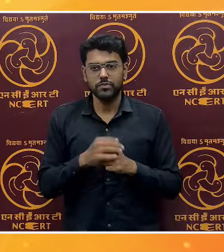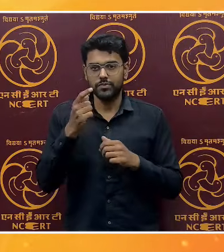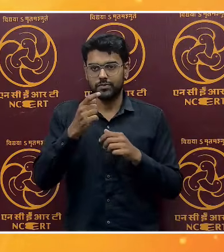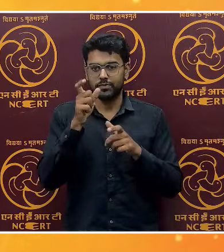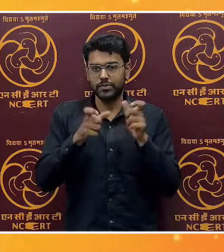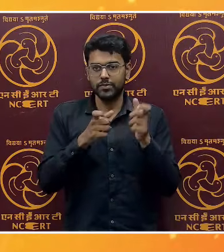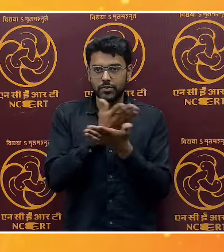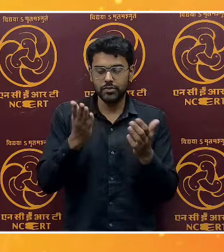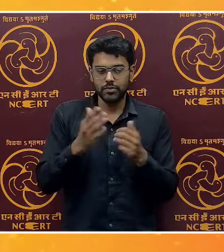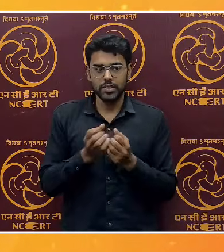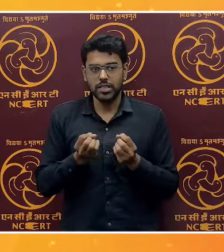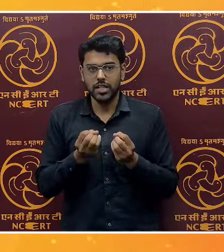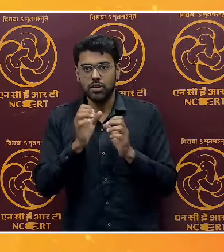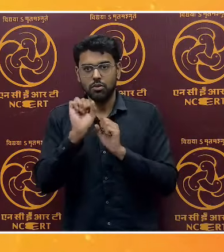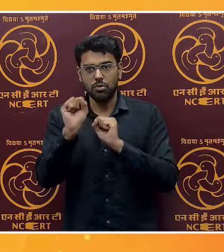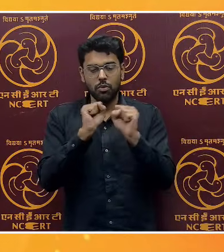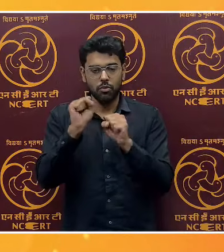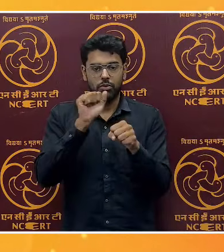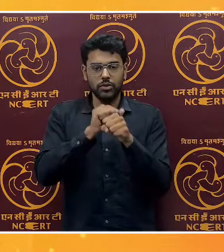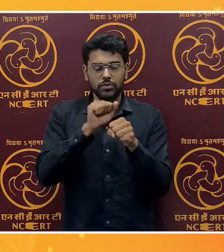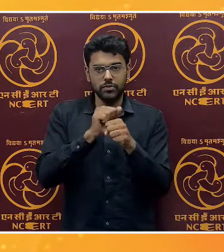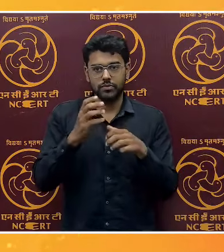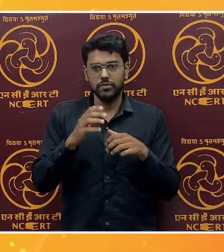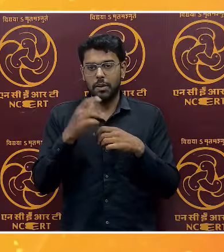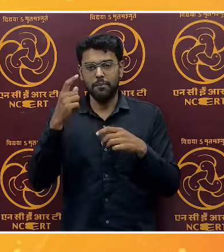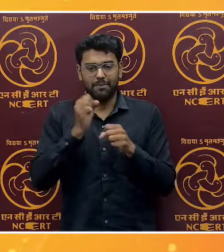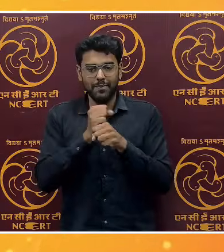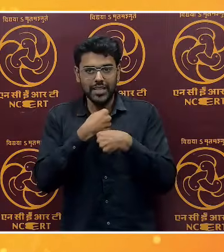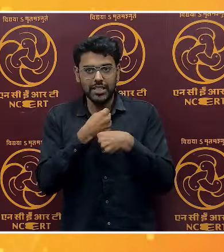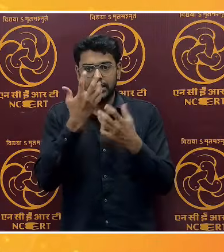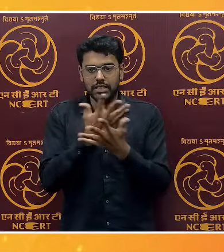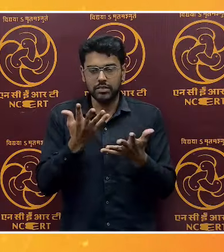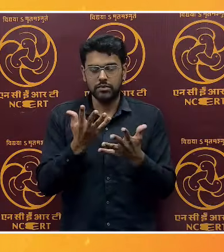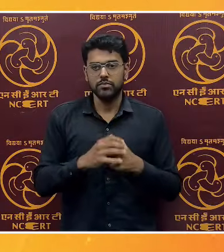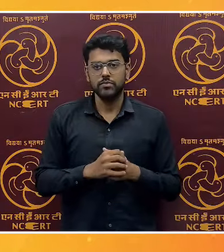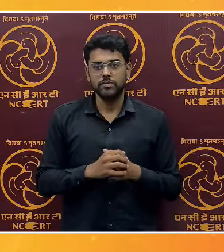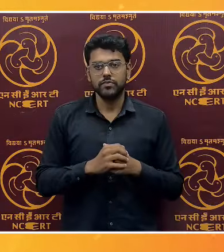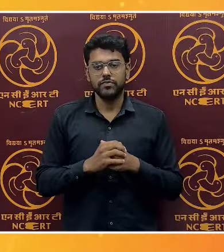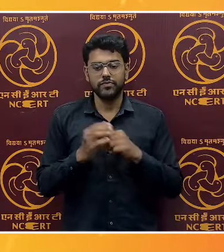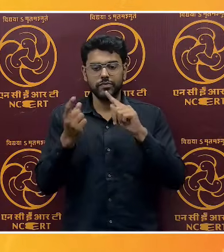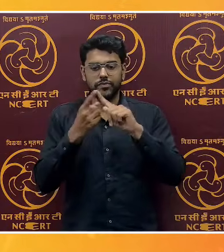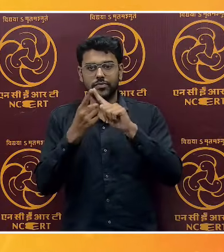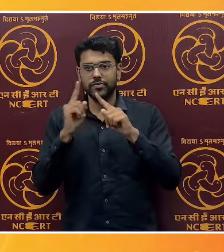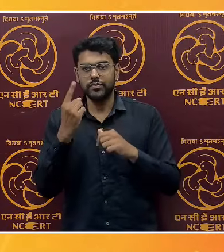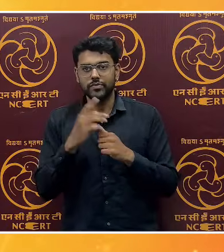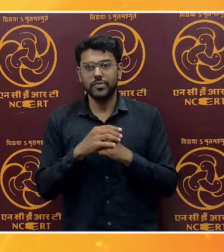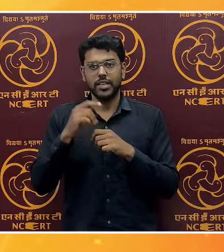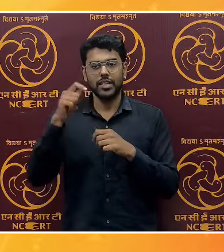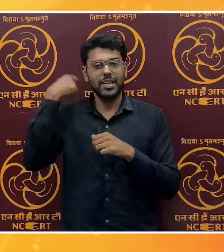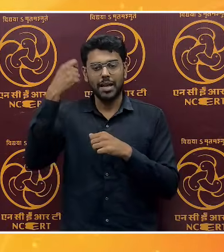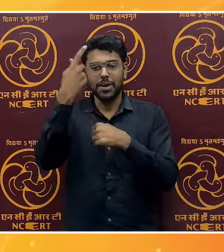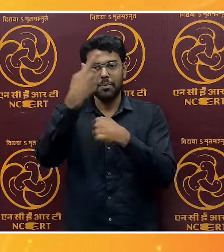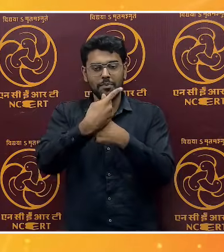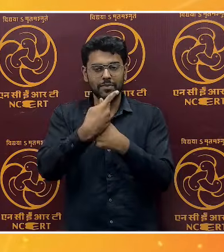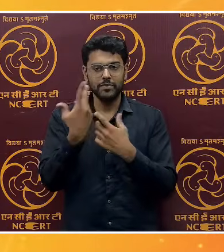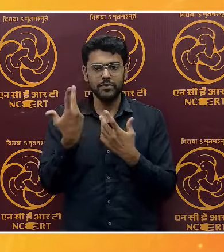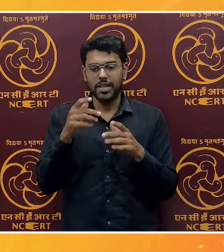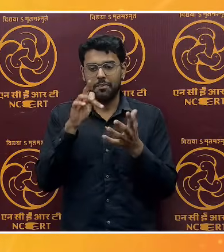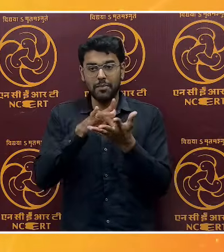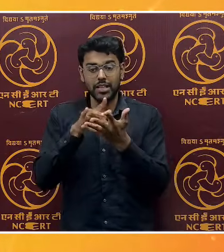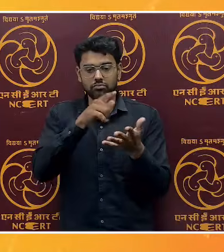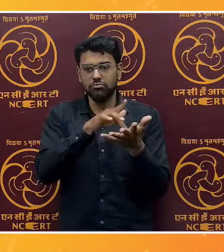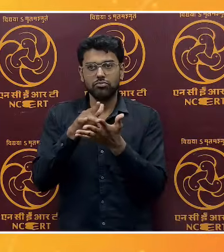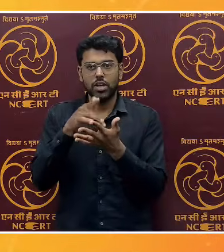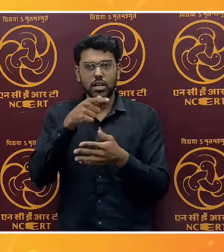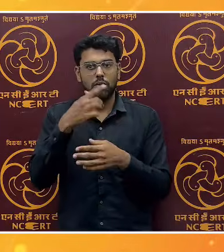You can start your production, you can start creating content. So first, number 1 is camera placement, which plays a very important